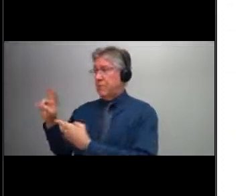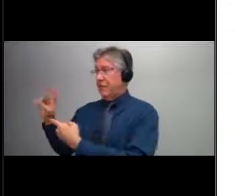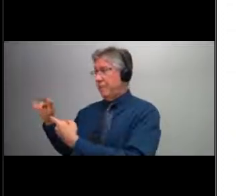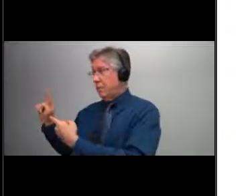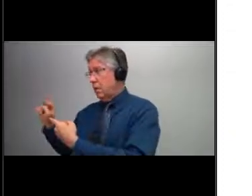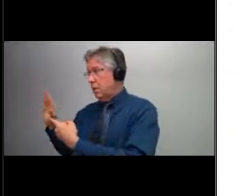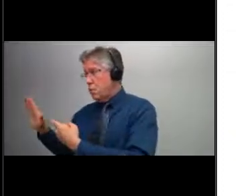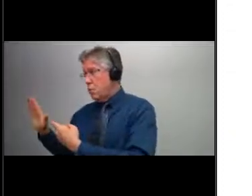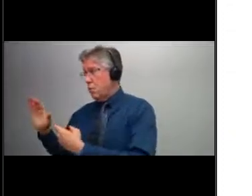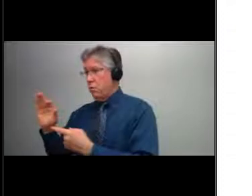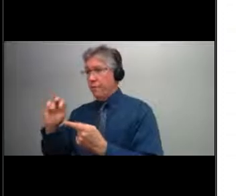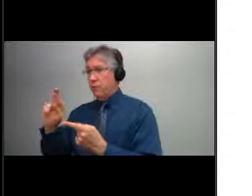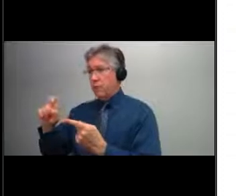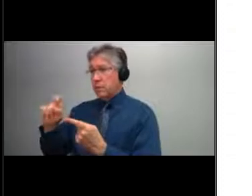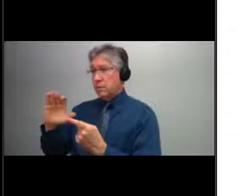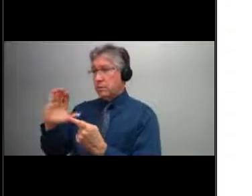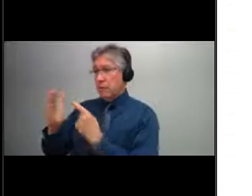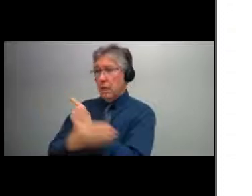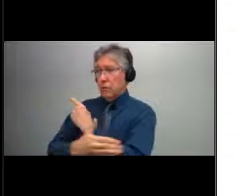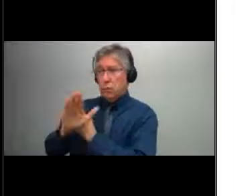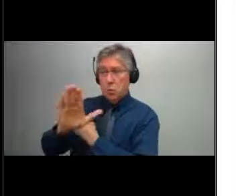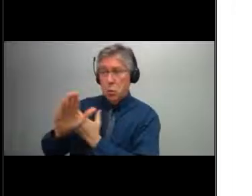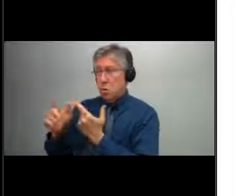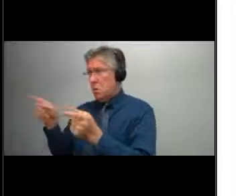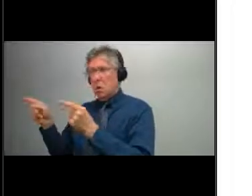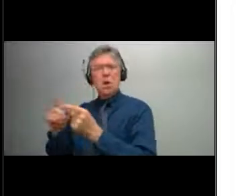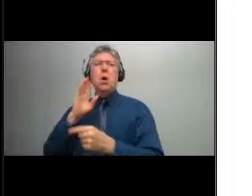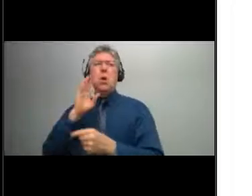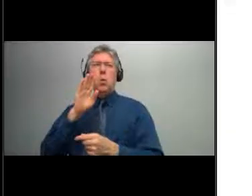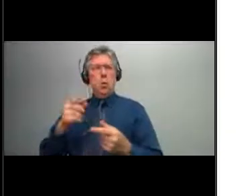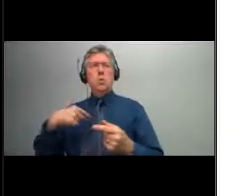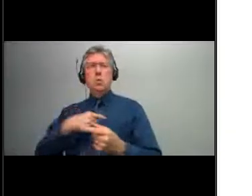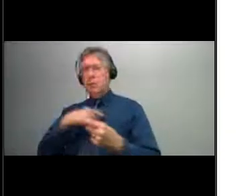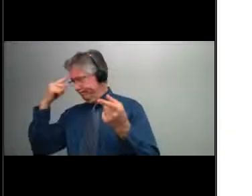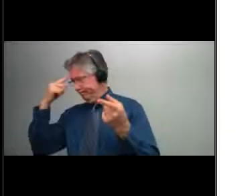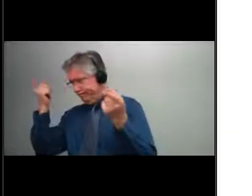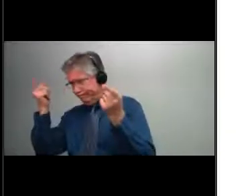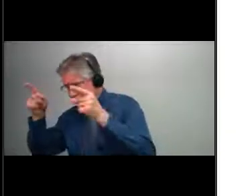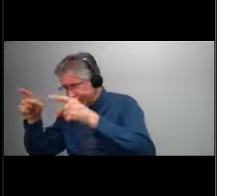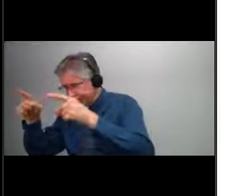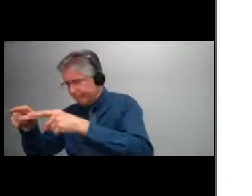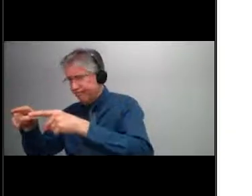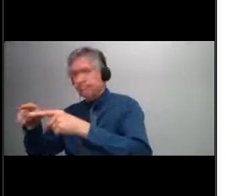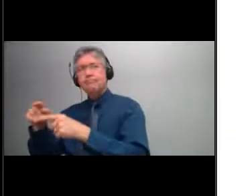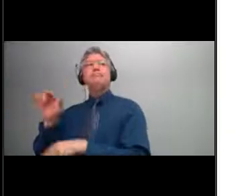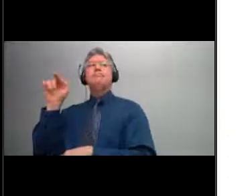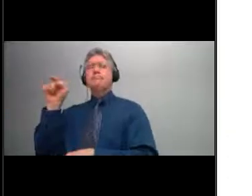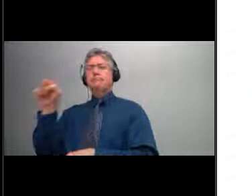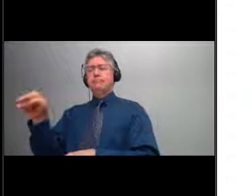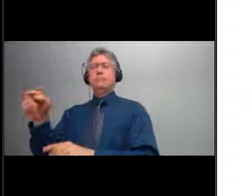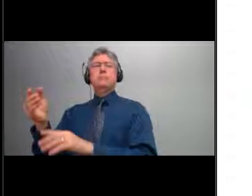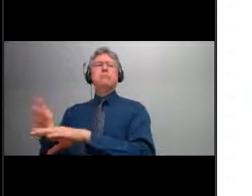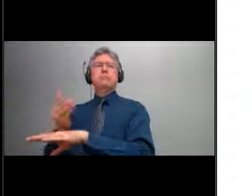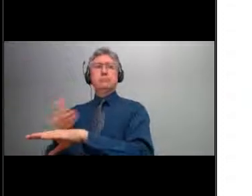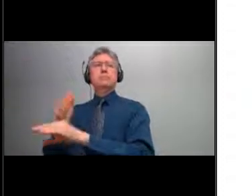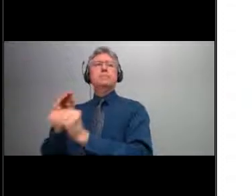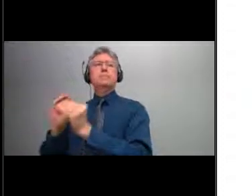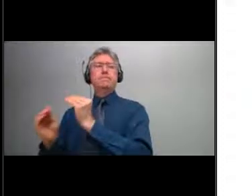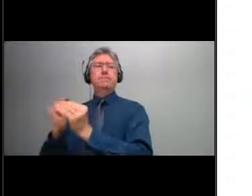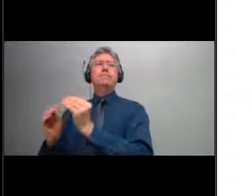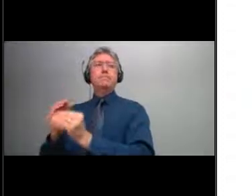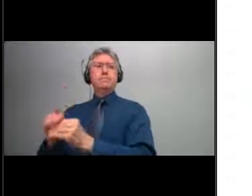County, but we will get into the bottom of this, and we will get that repaired and